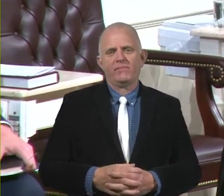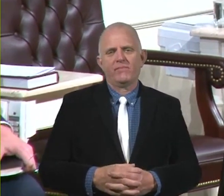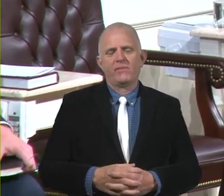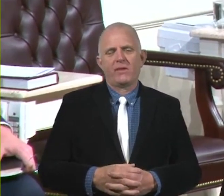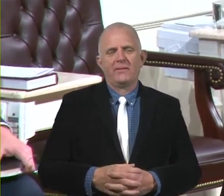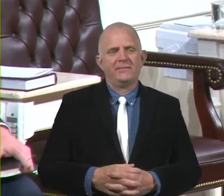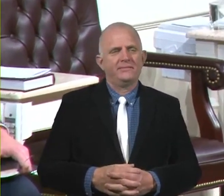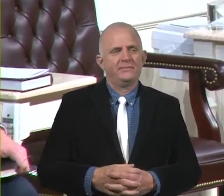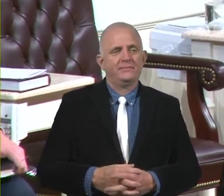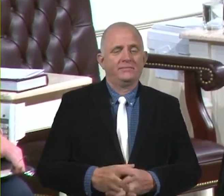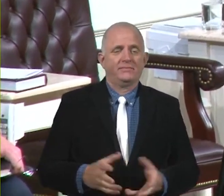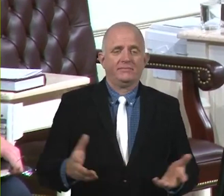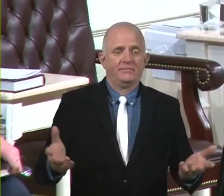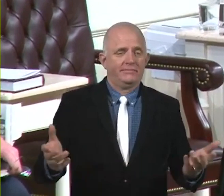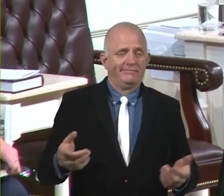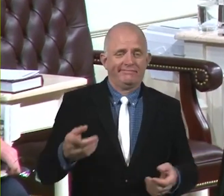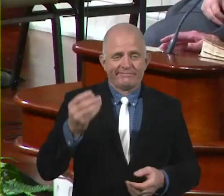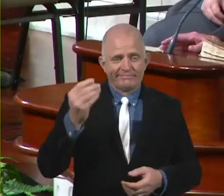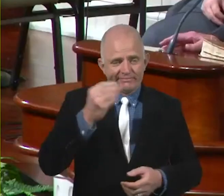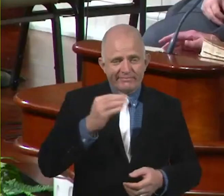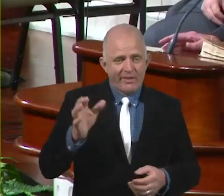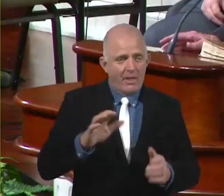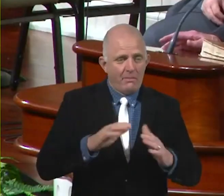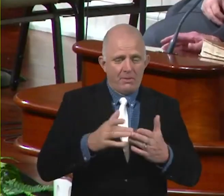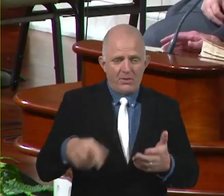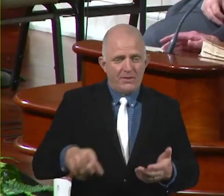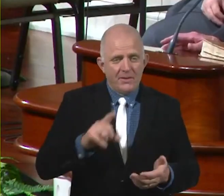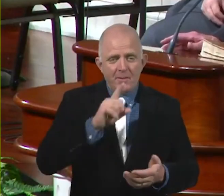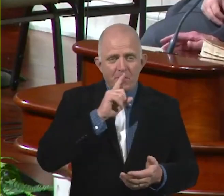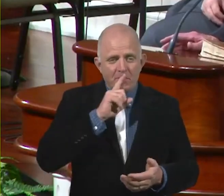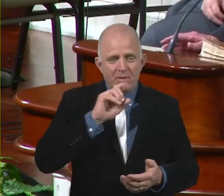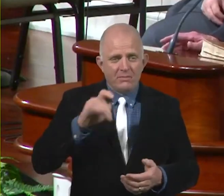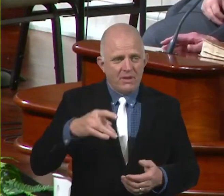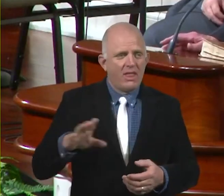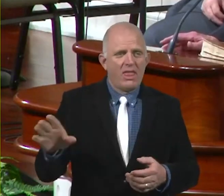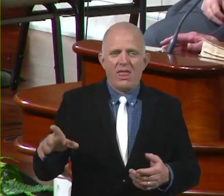I'm going to tell you, if the book don't say Smith, it ain't Smith. Yeah.